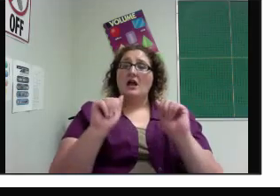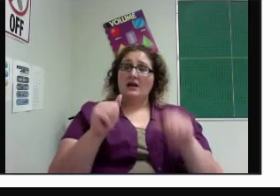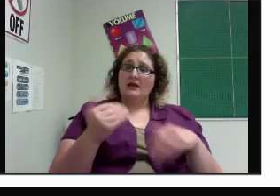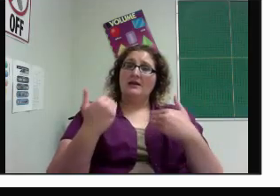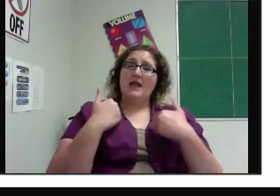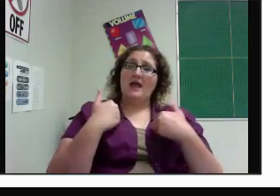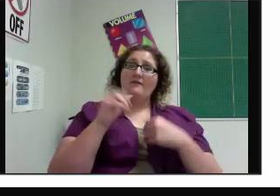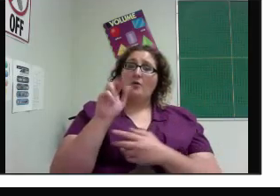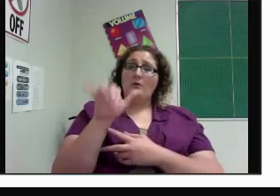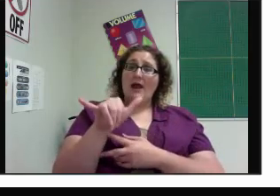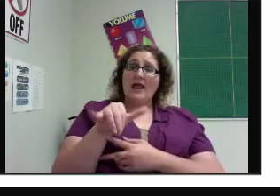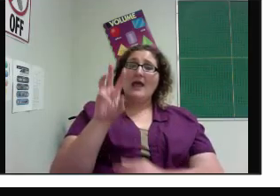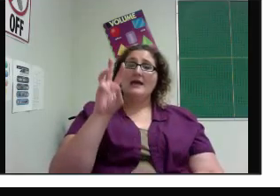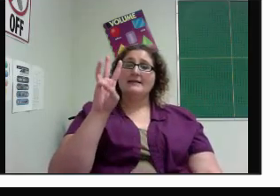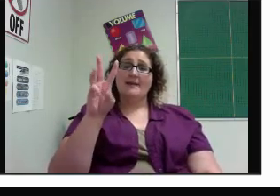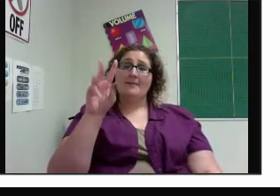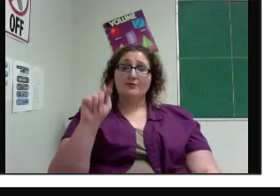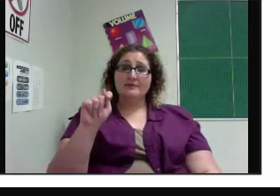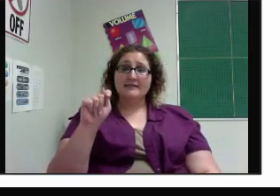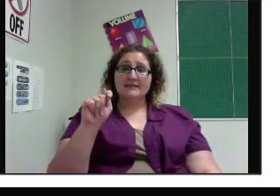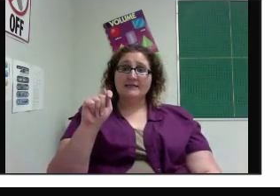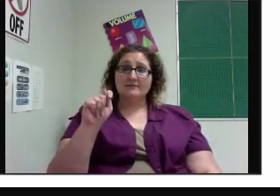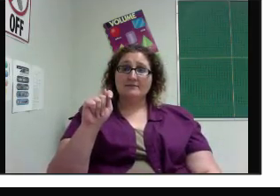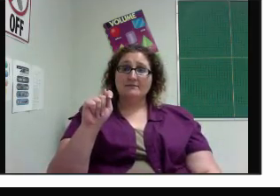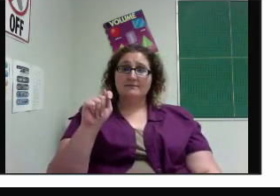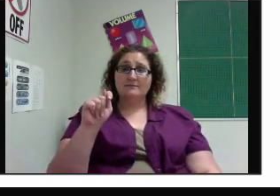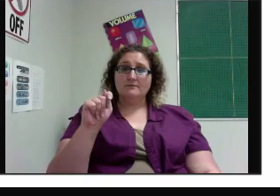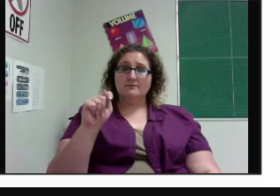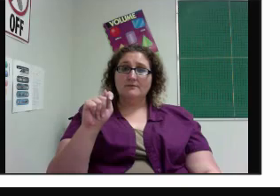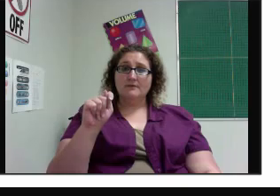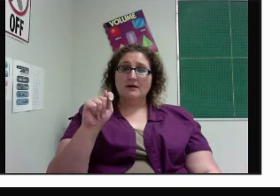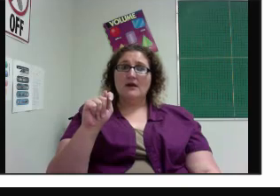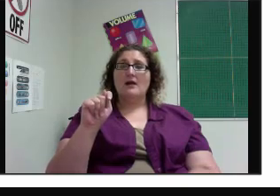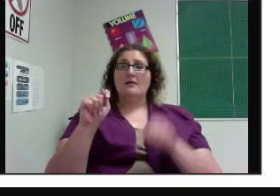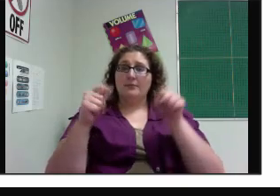But I could also point in the other direction. I could